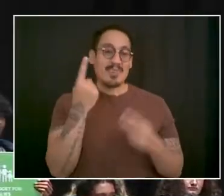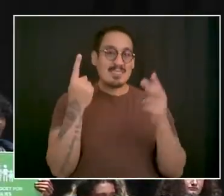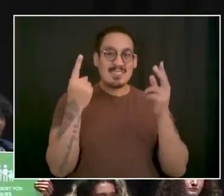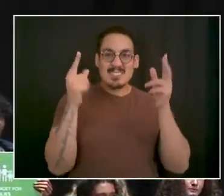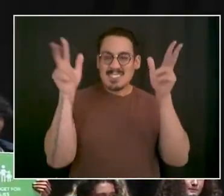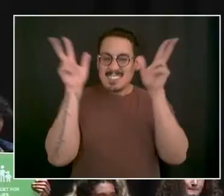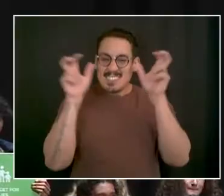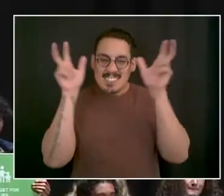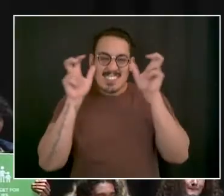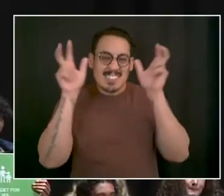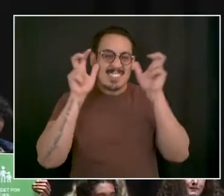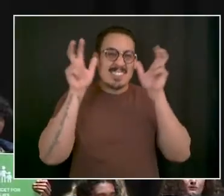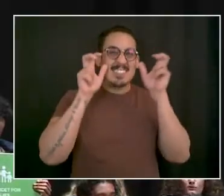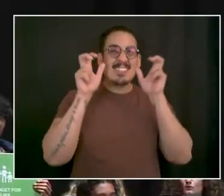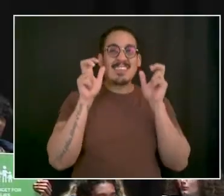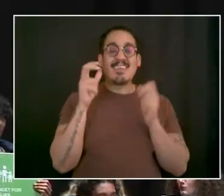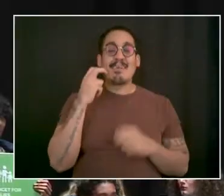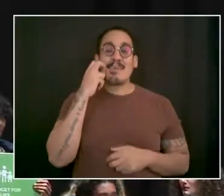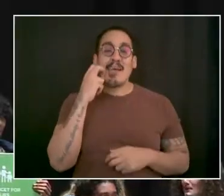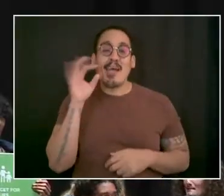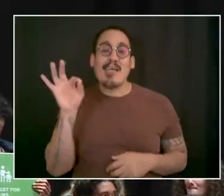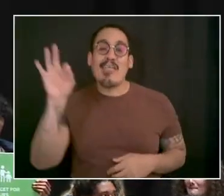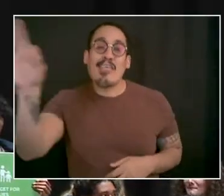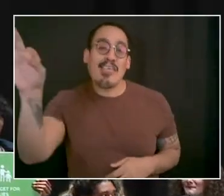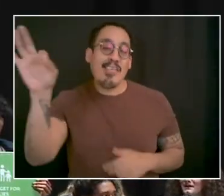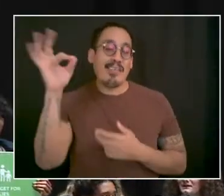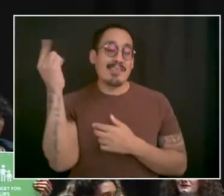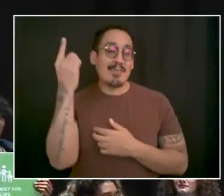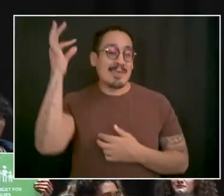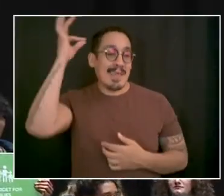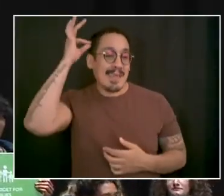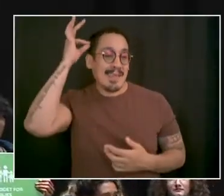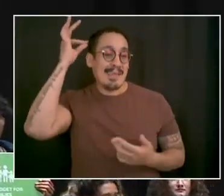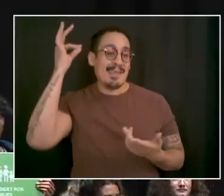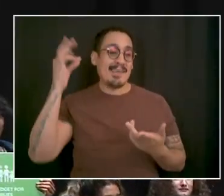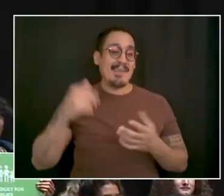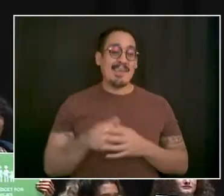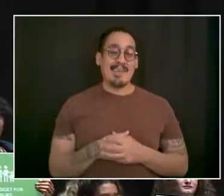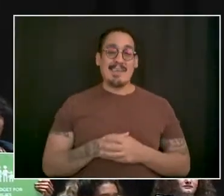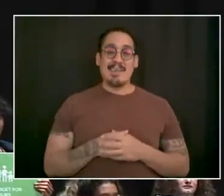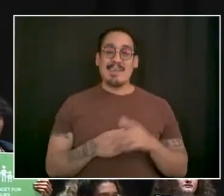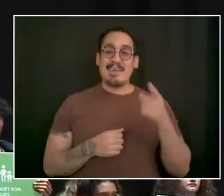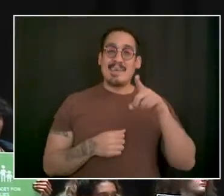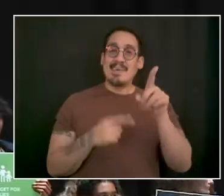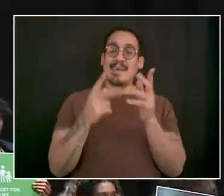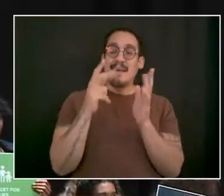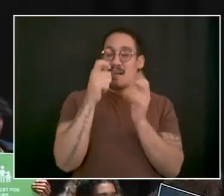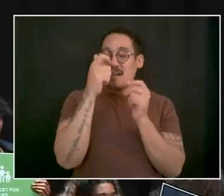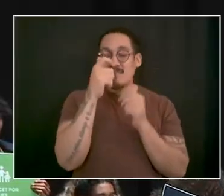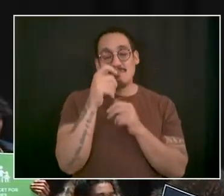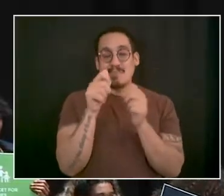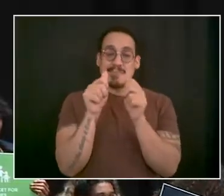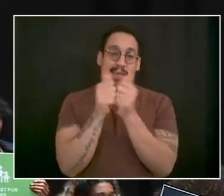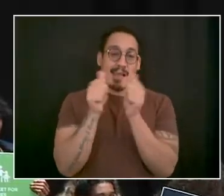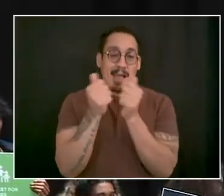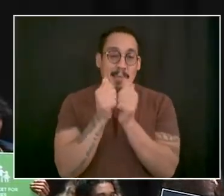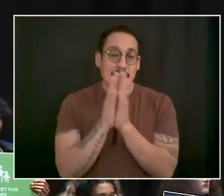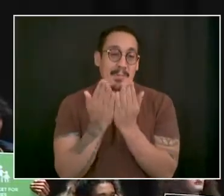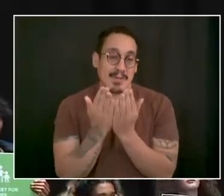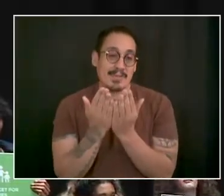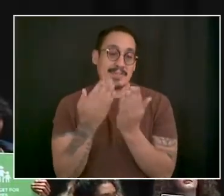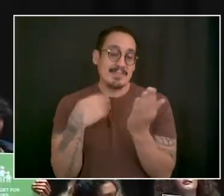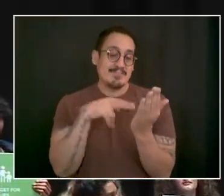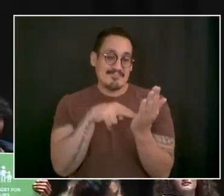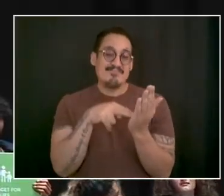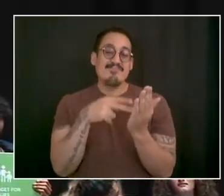putting gum in someone's hair, you know, looking at my comic book instead of my work, all the